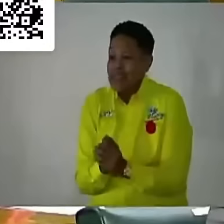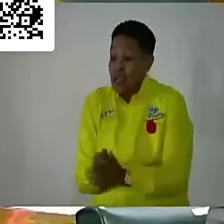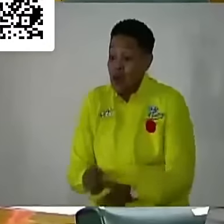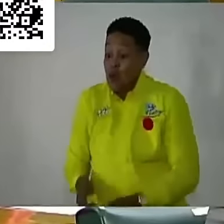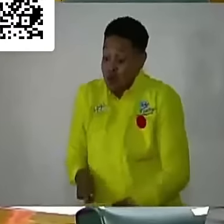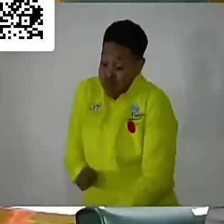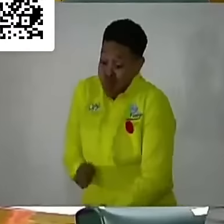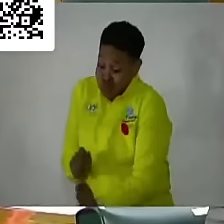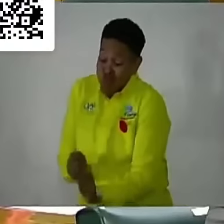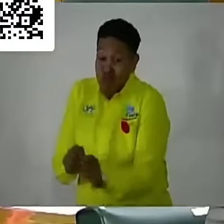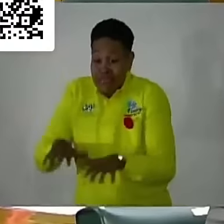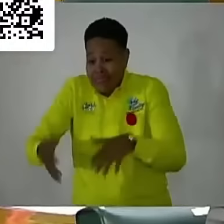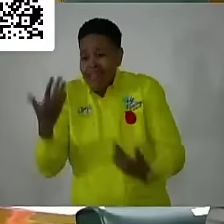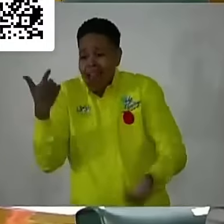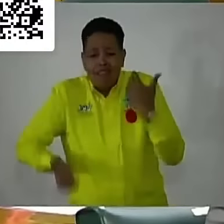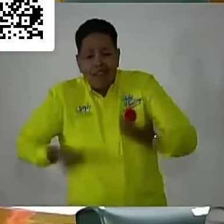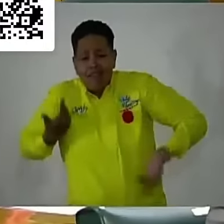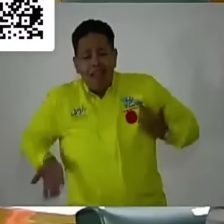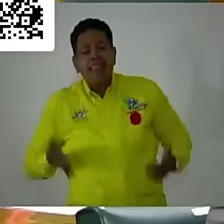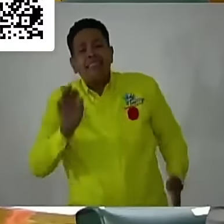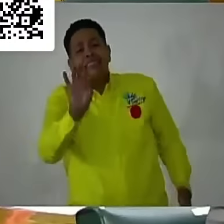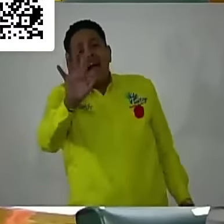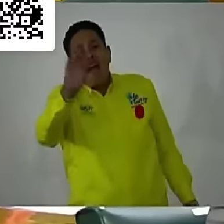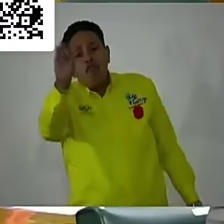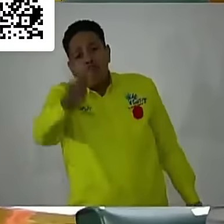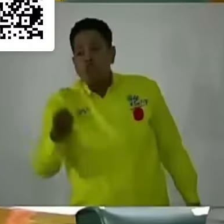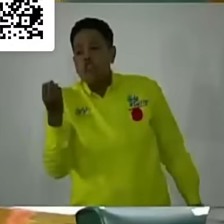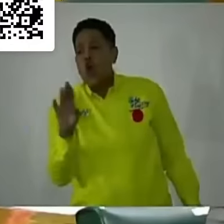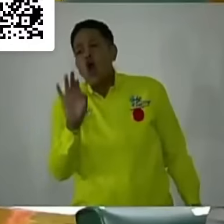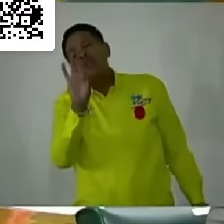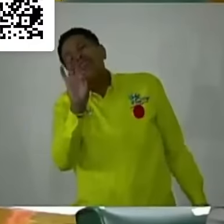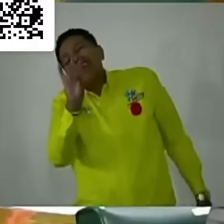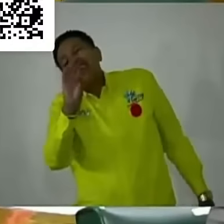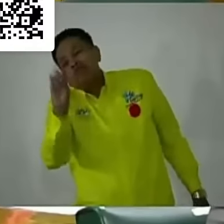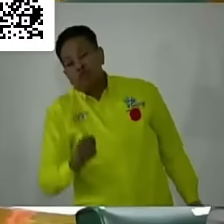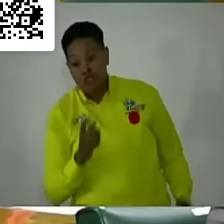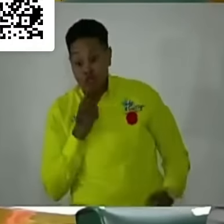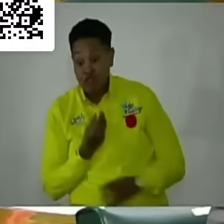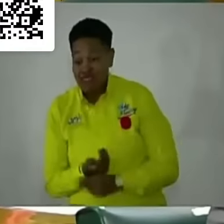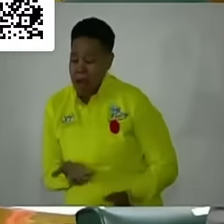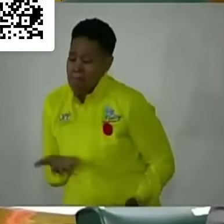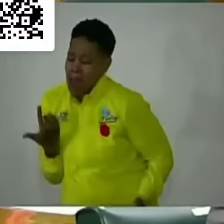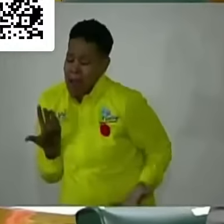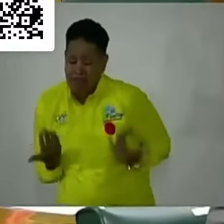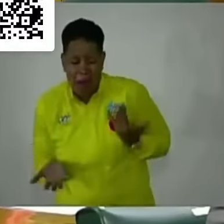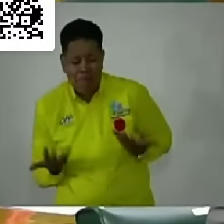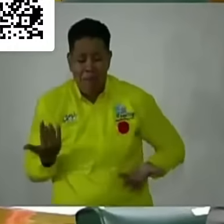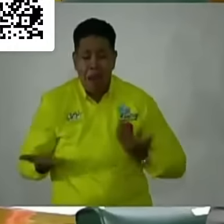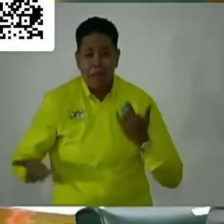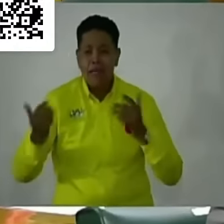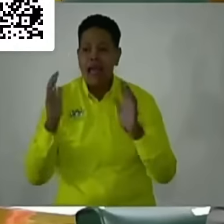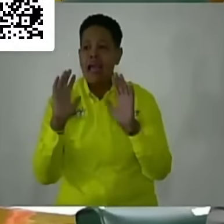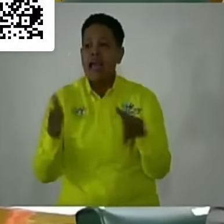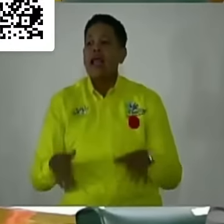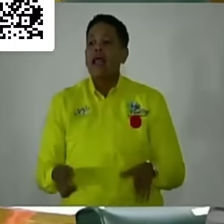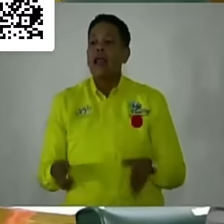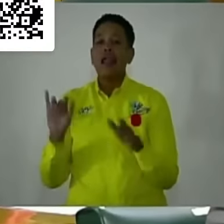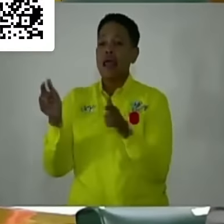about 95% or 97% of the bauxite. And they leave a little